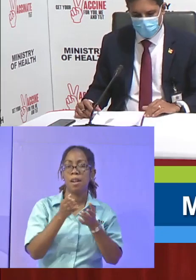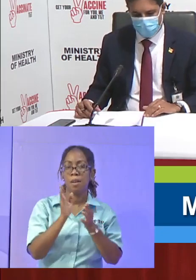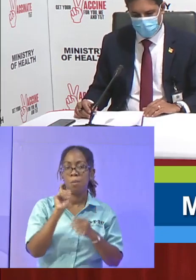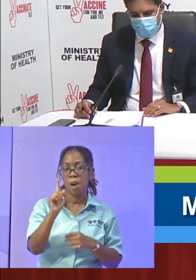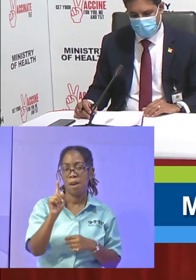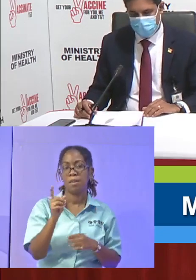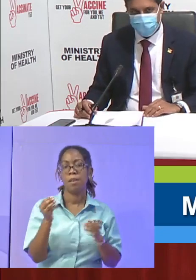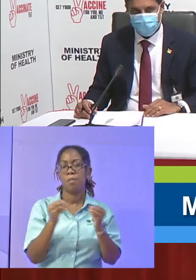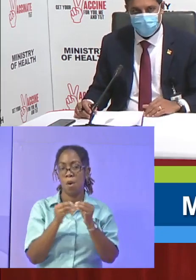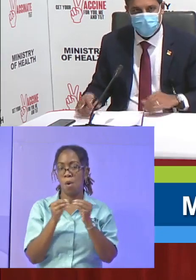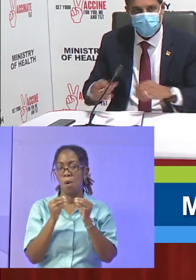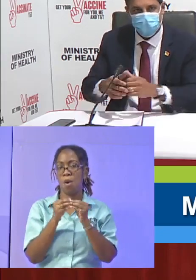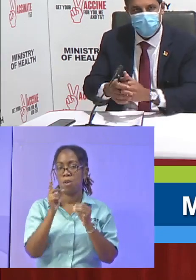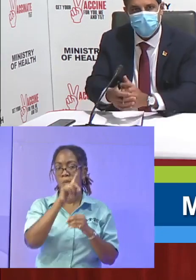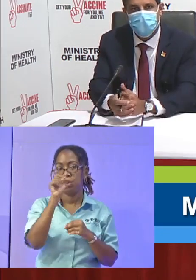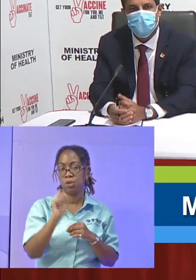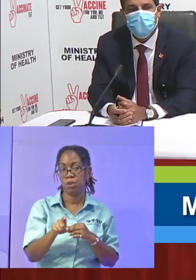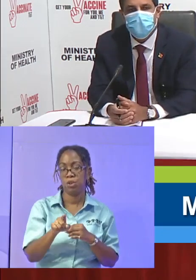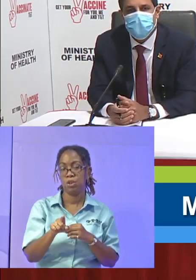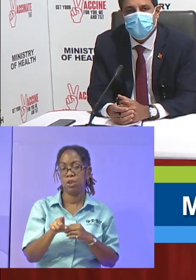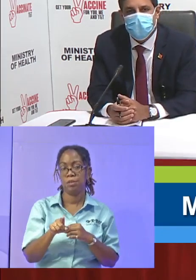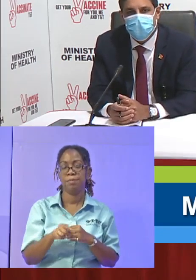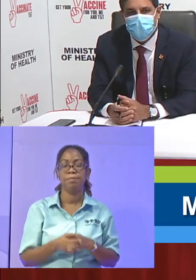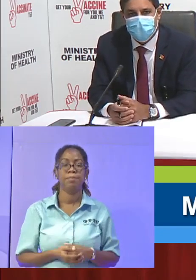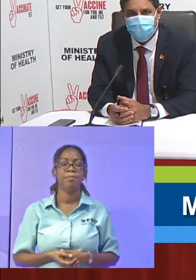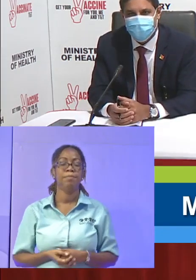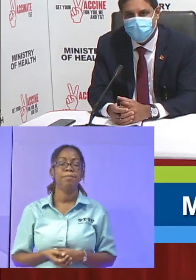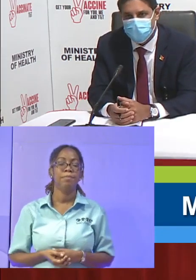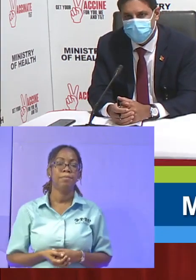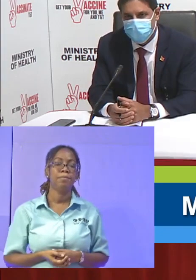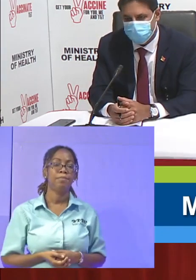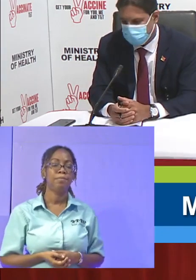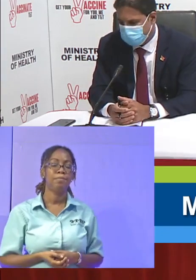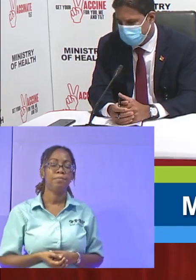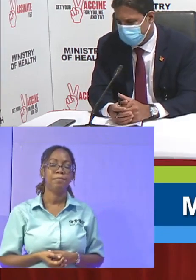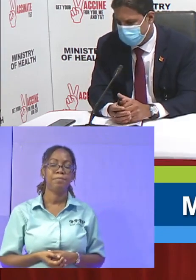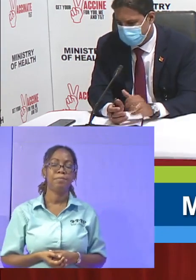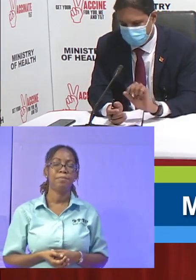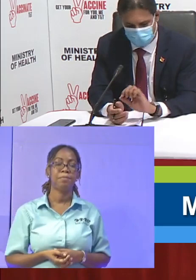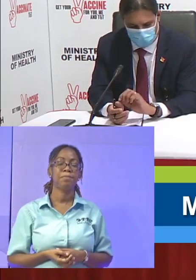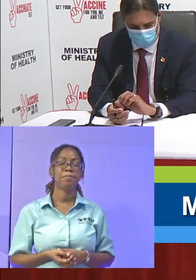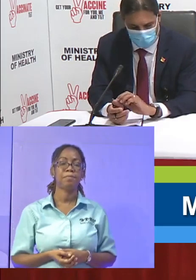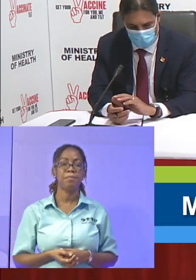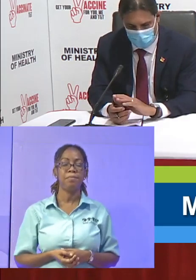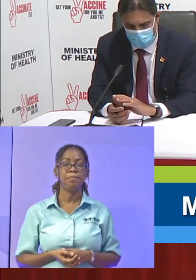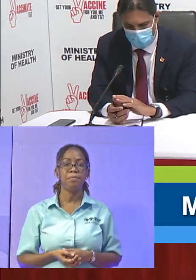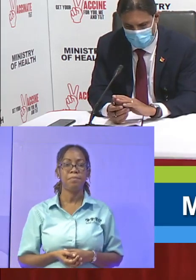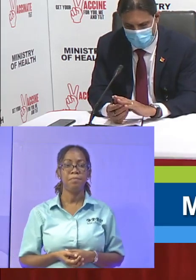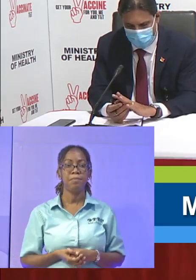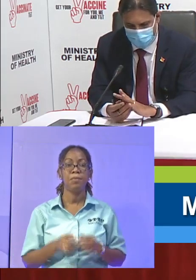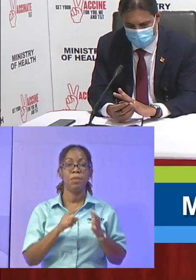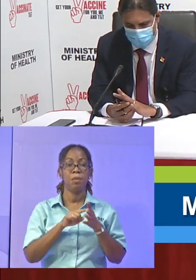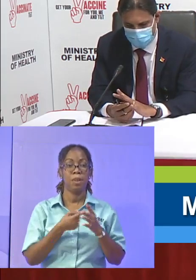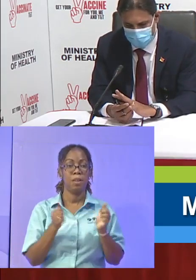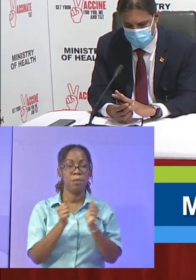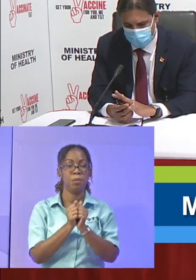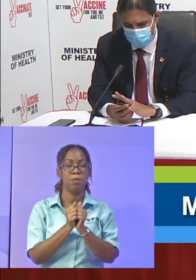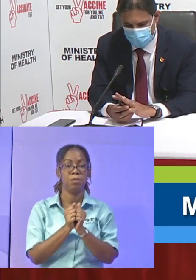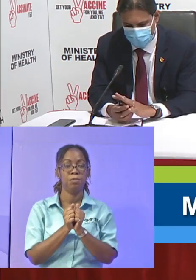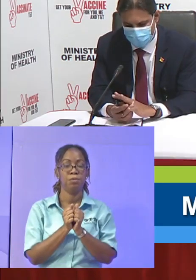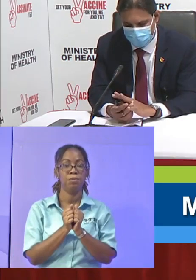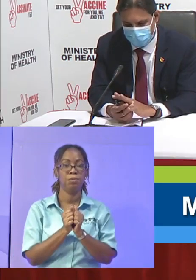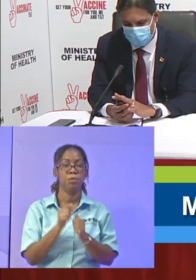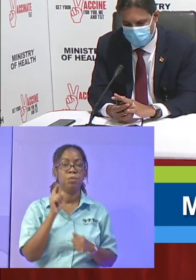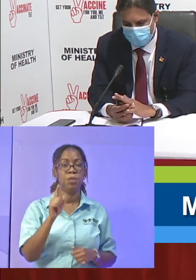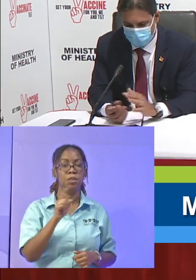time permits. Kindly pose 1 question during all other rounds of questions. We begin today with